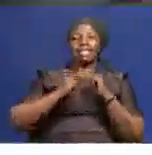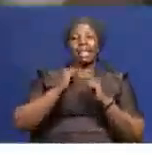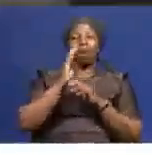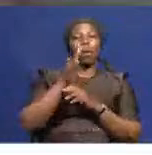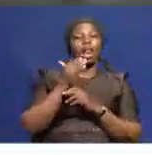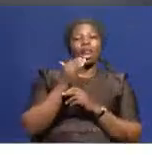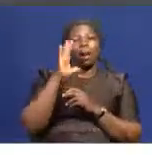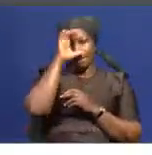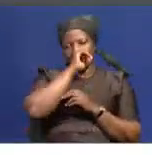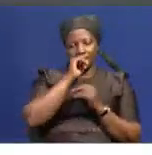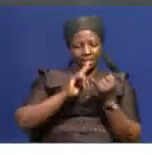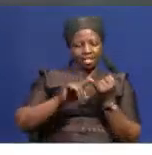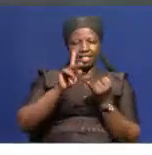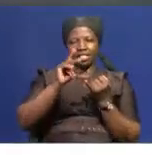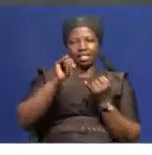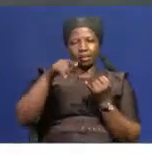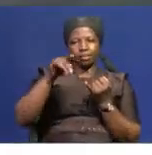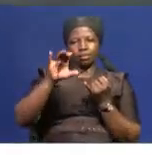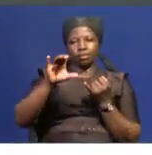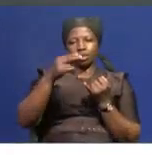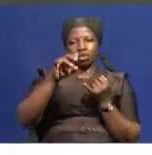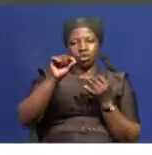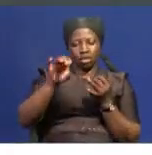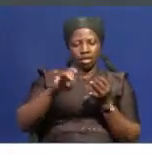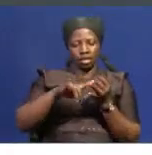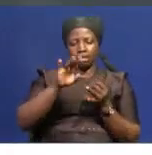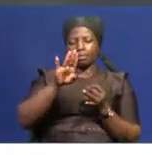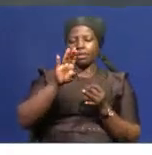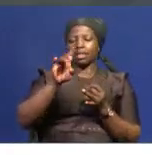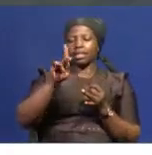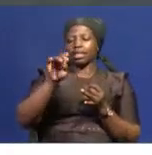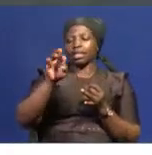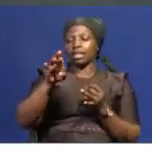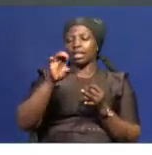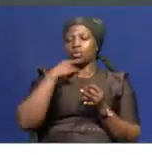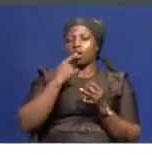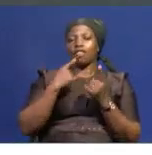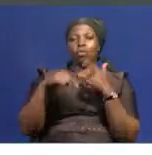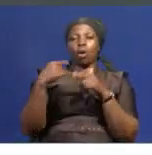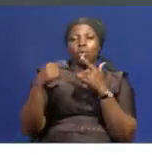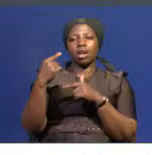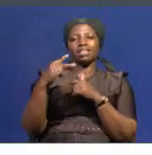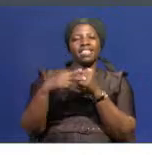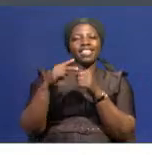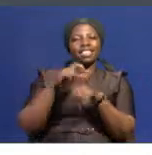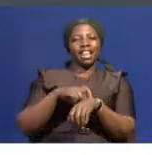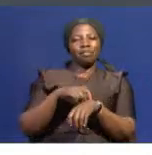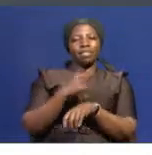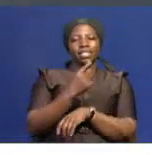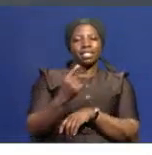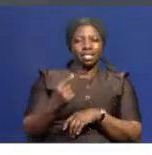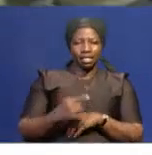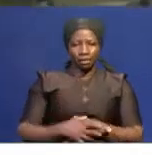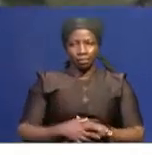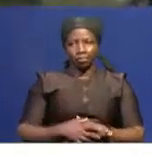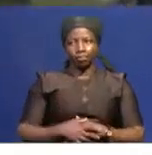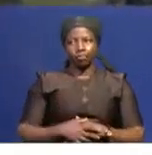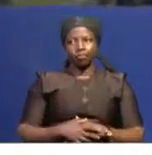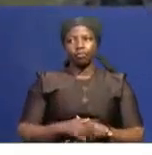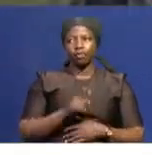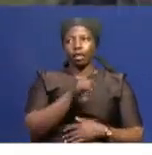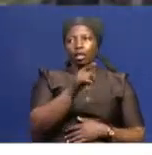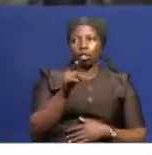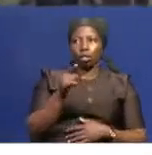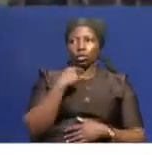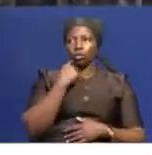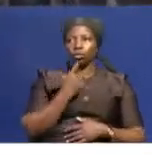and Kenenisa Bekele, who between them have won the race 7 times, with 2 of Kipchoge's wins having been claimed in world records. Among those who will